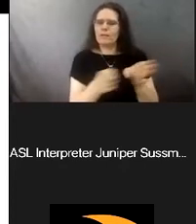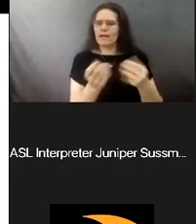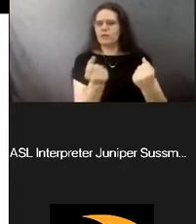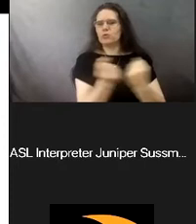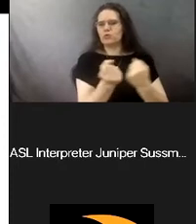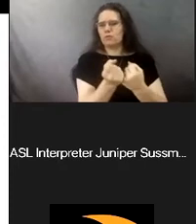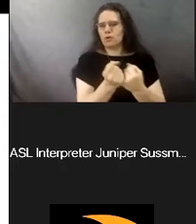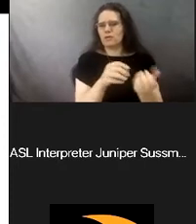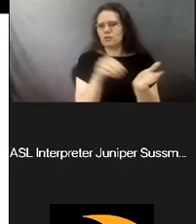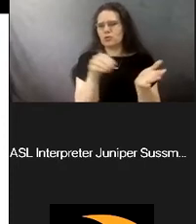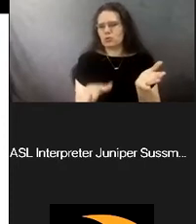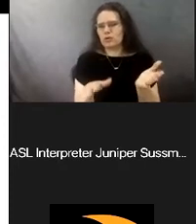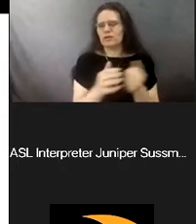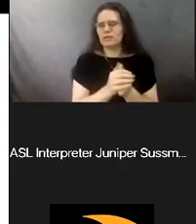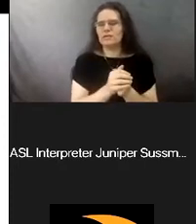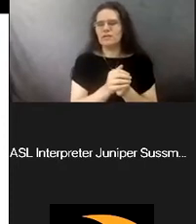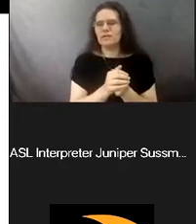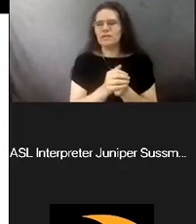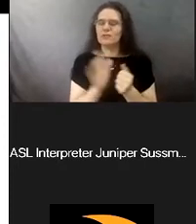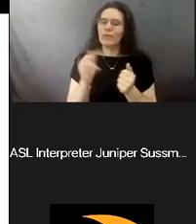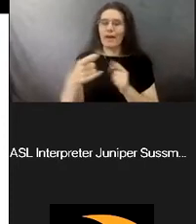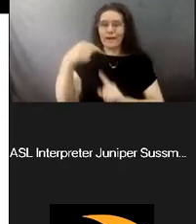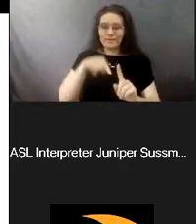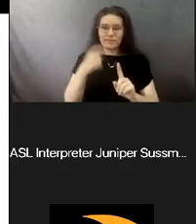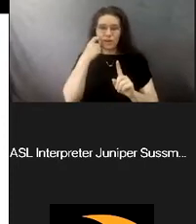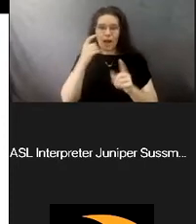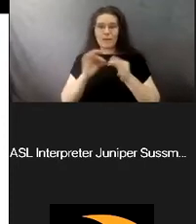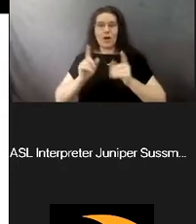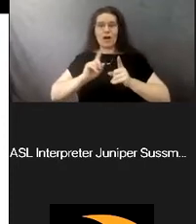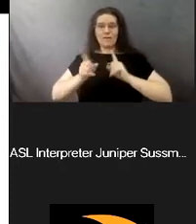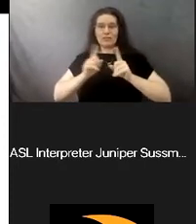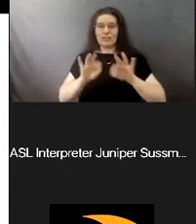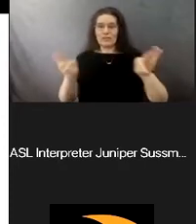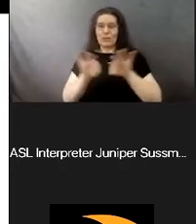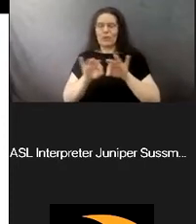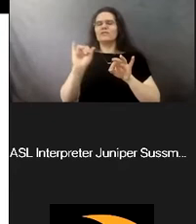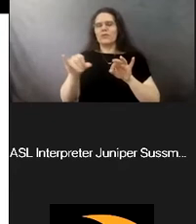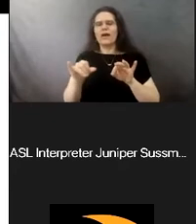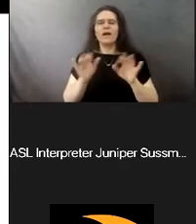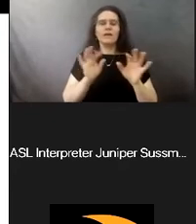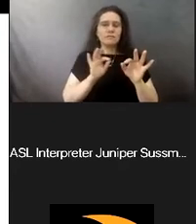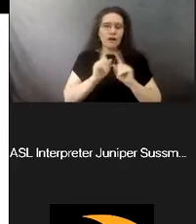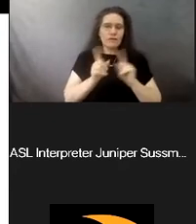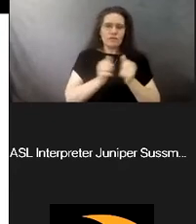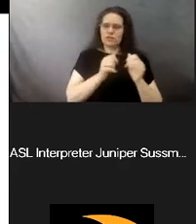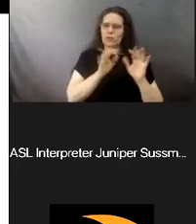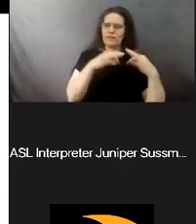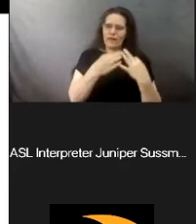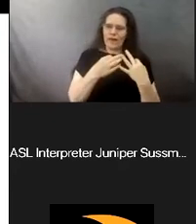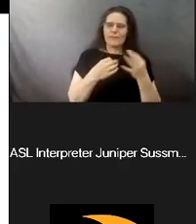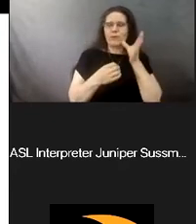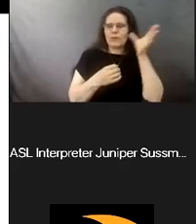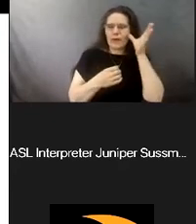the conversation. So let's get the conversation started with the parents. Let's get them connected to legal advocacy,